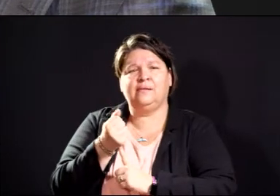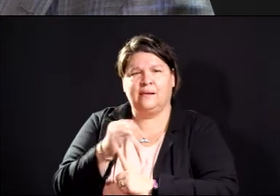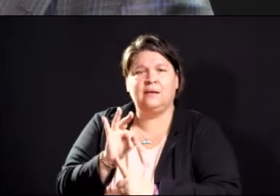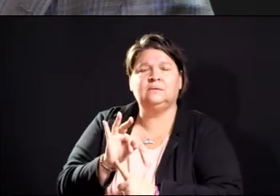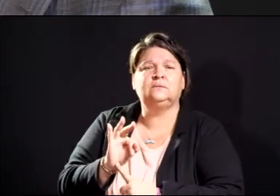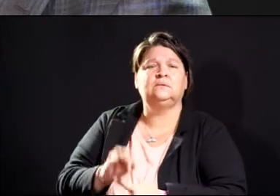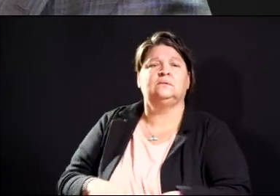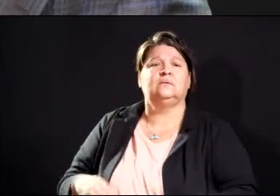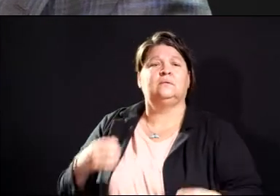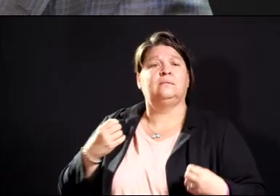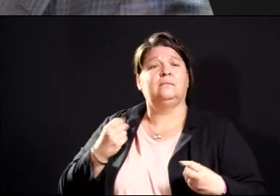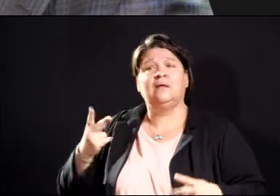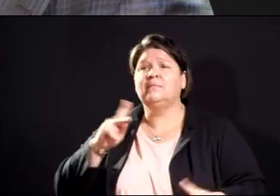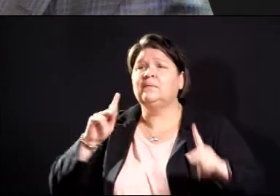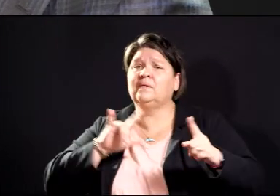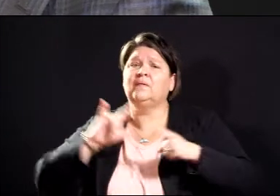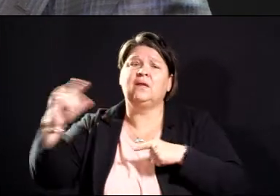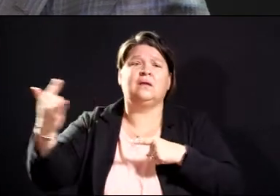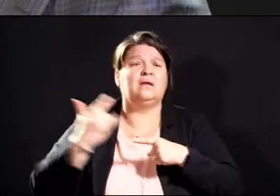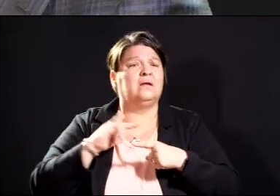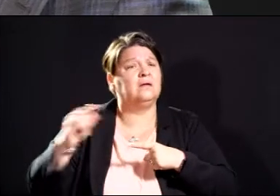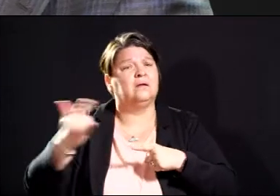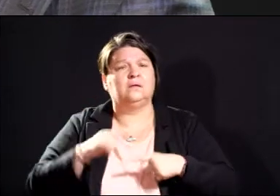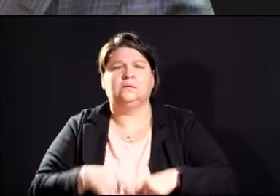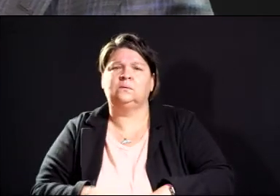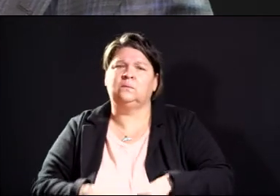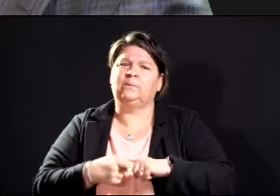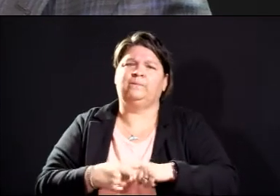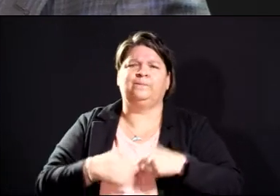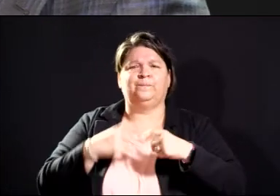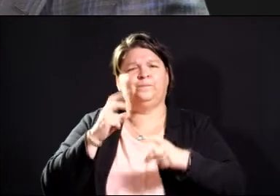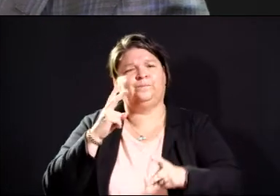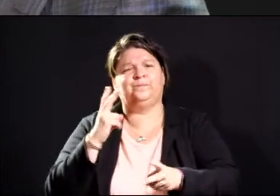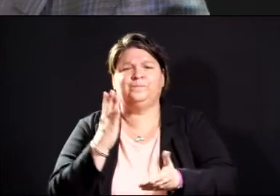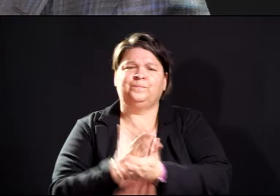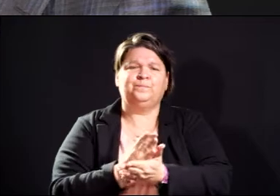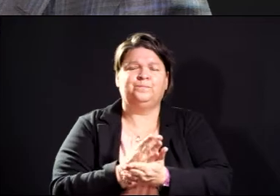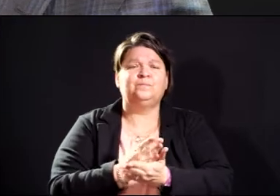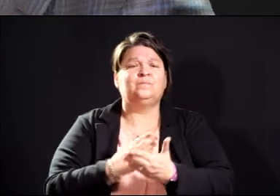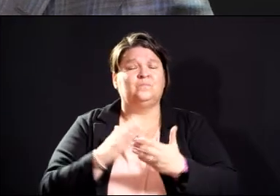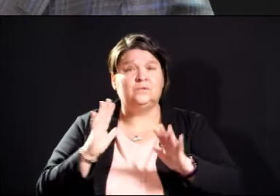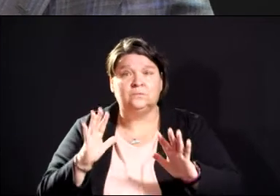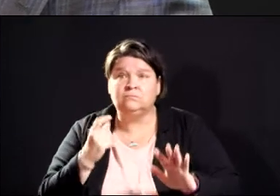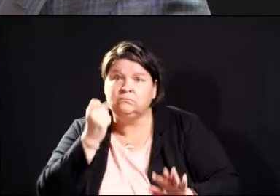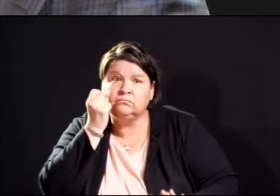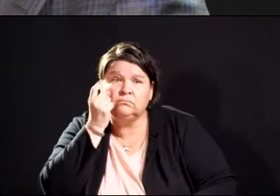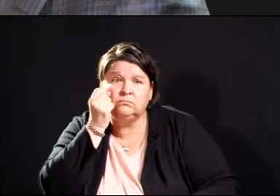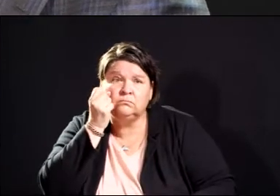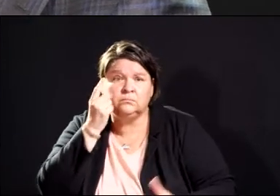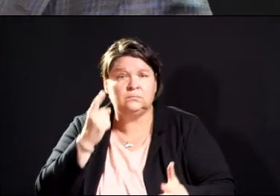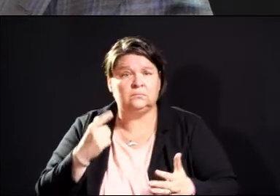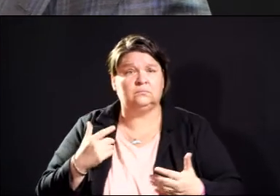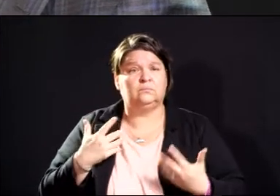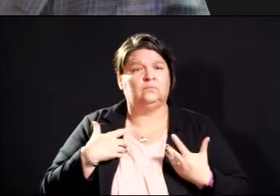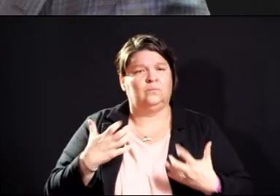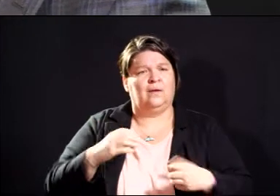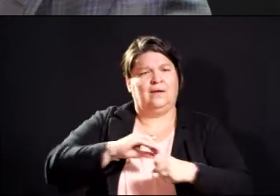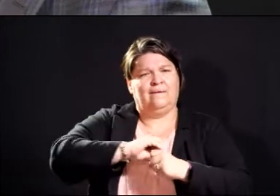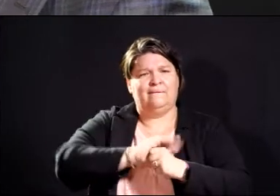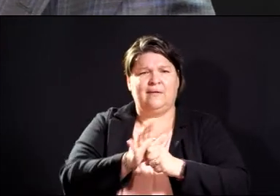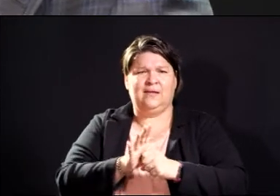say that is a good thing as we practice everything we can do to contain this